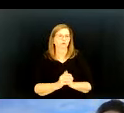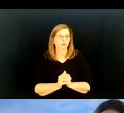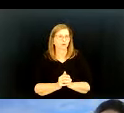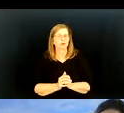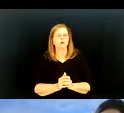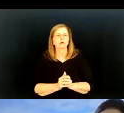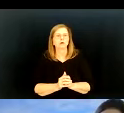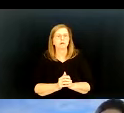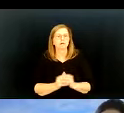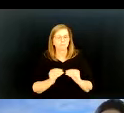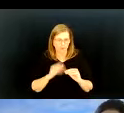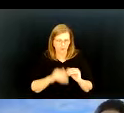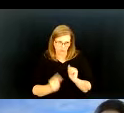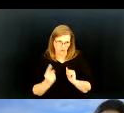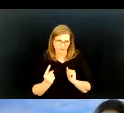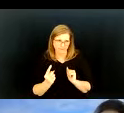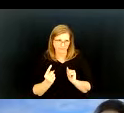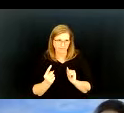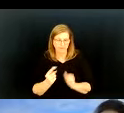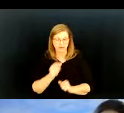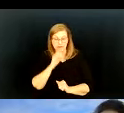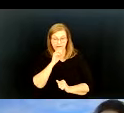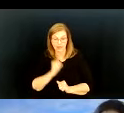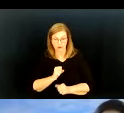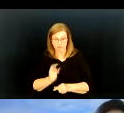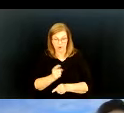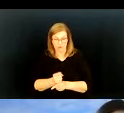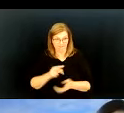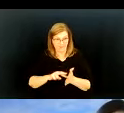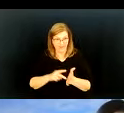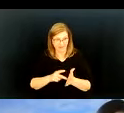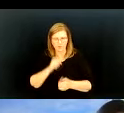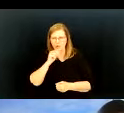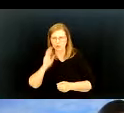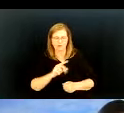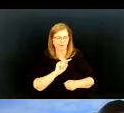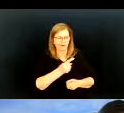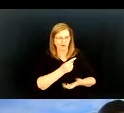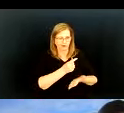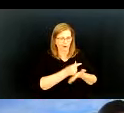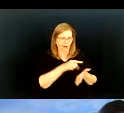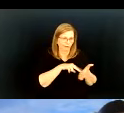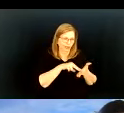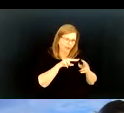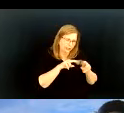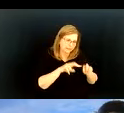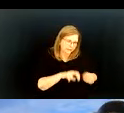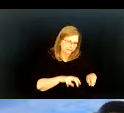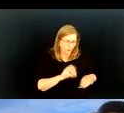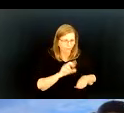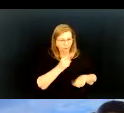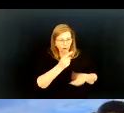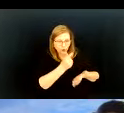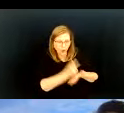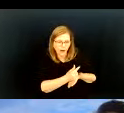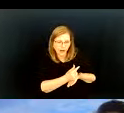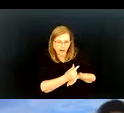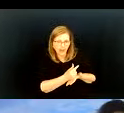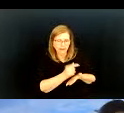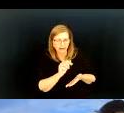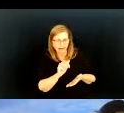one. And age-appropriate means that we're not using a first grade reading assessment or a first grade